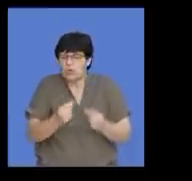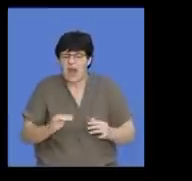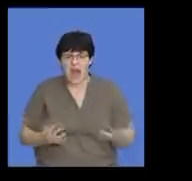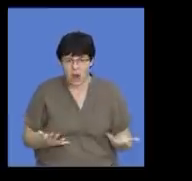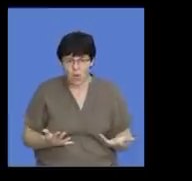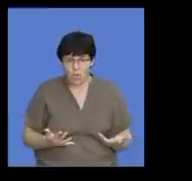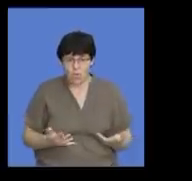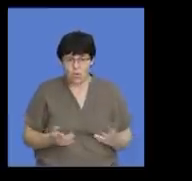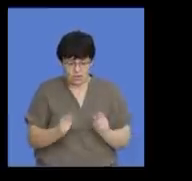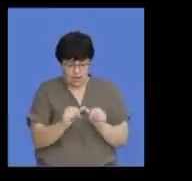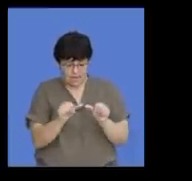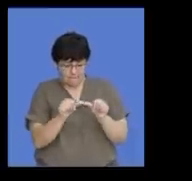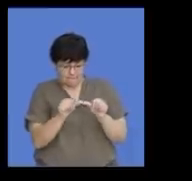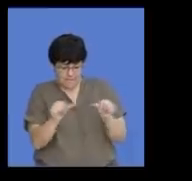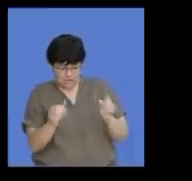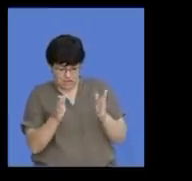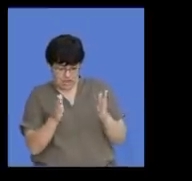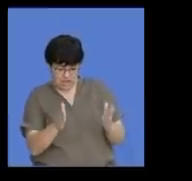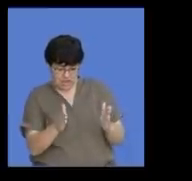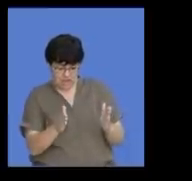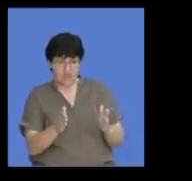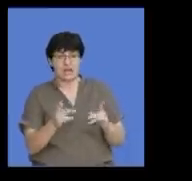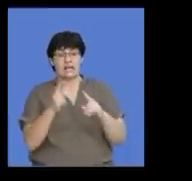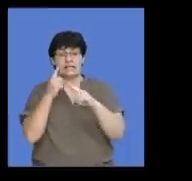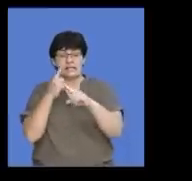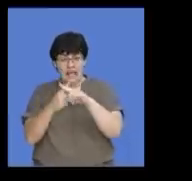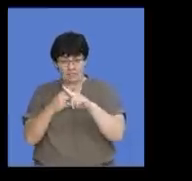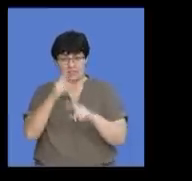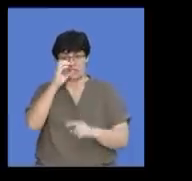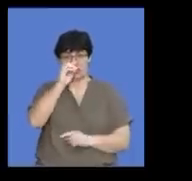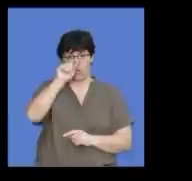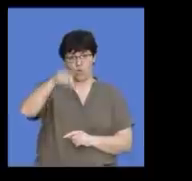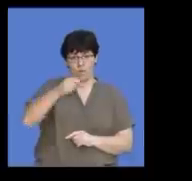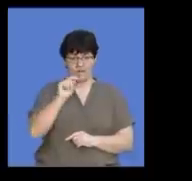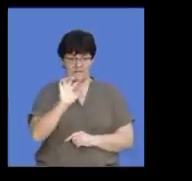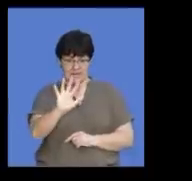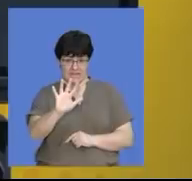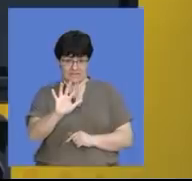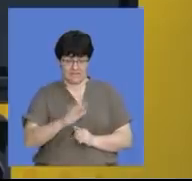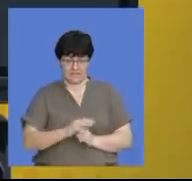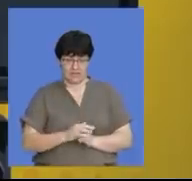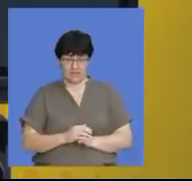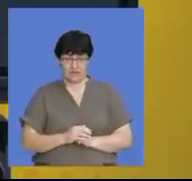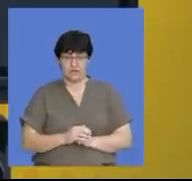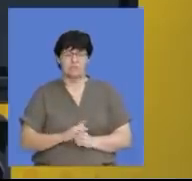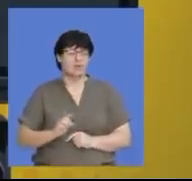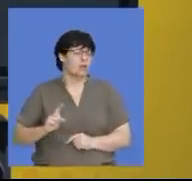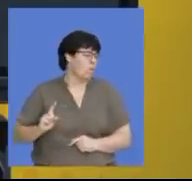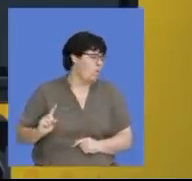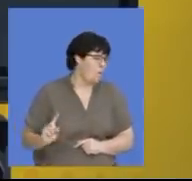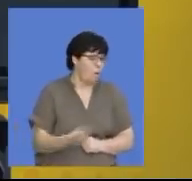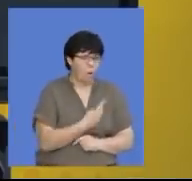the distance measured on a map by 0.5. That means that on all